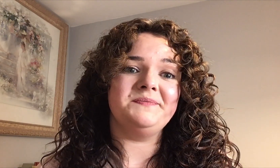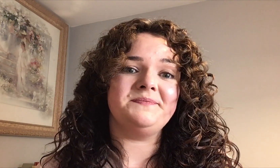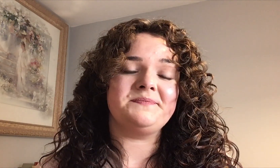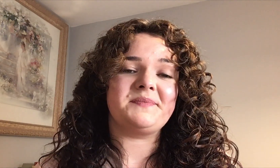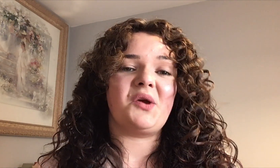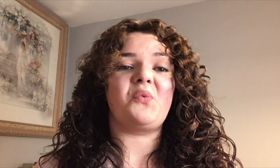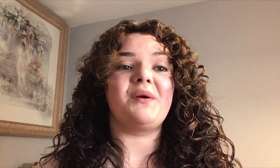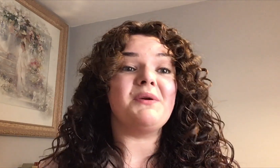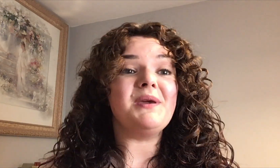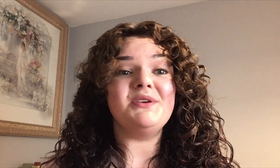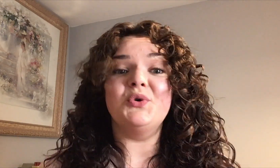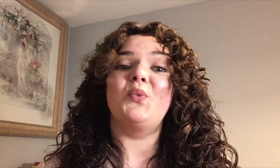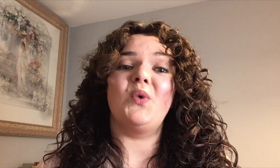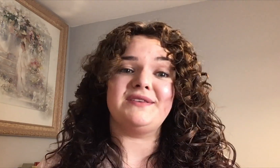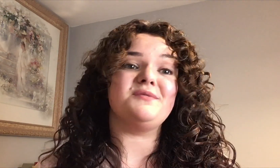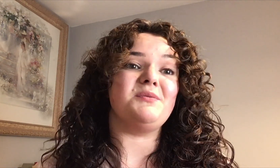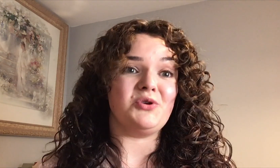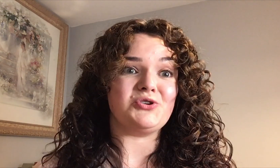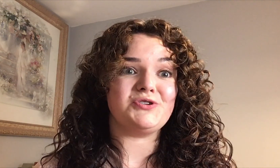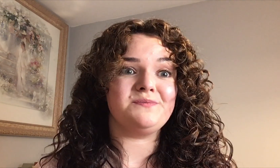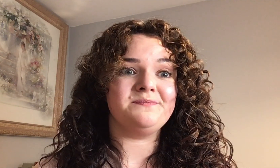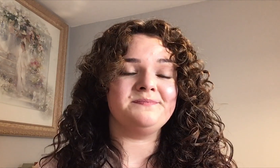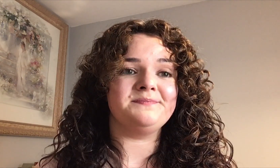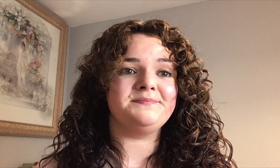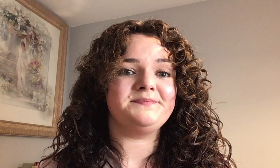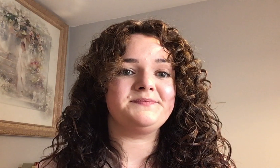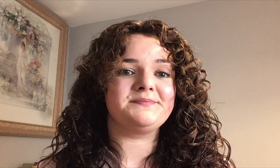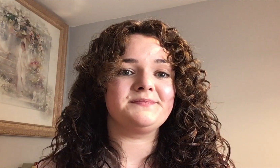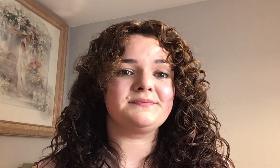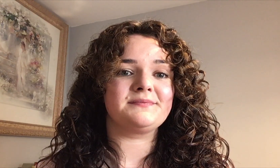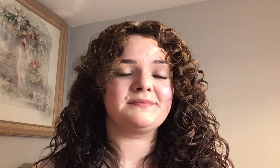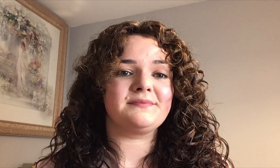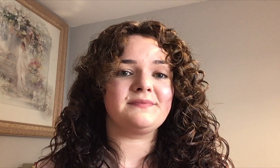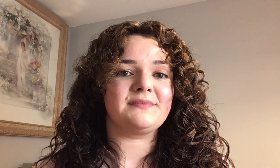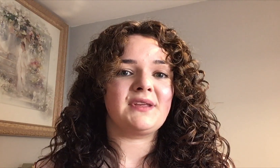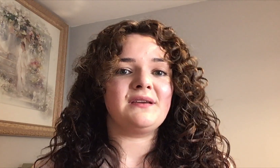people when we maybe don't want to be pushed.